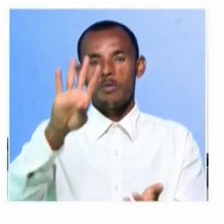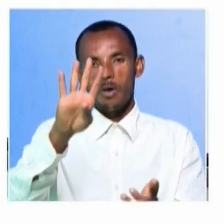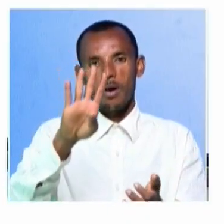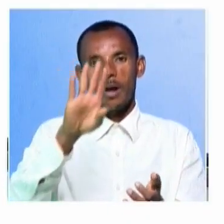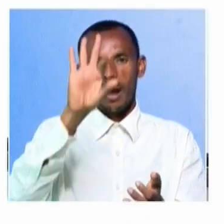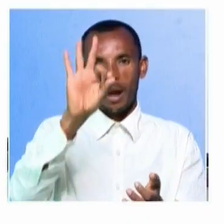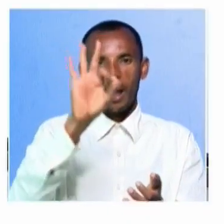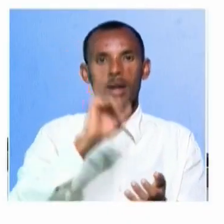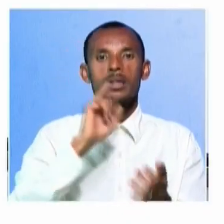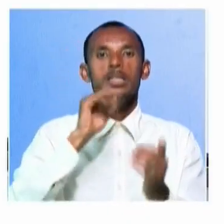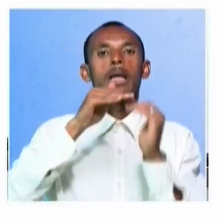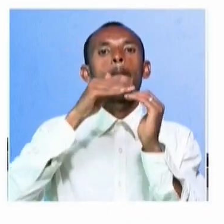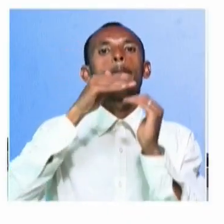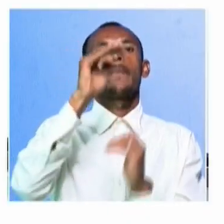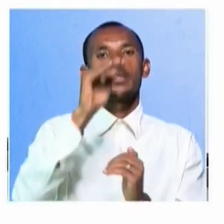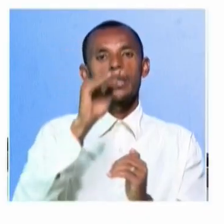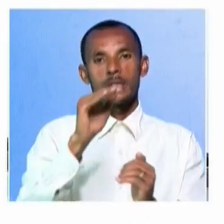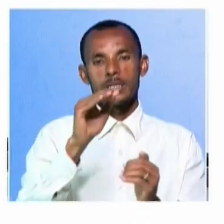10.349 is bigger than